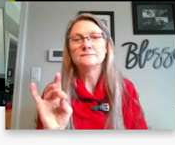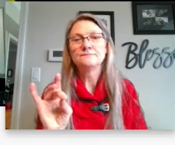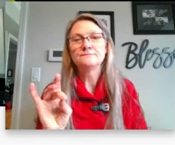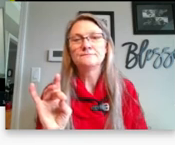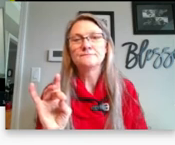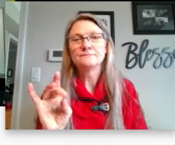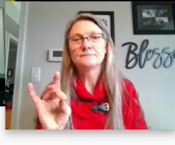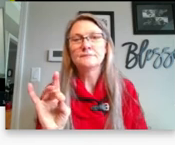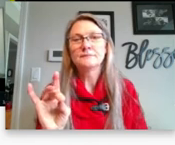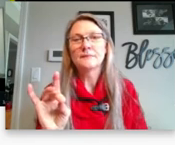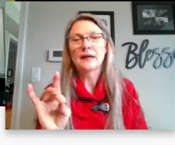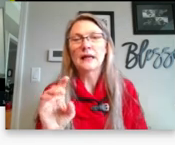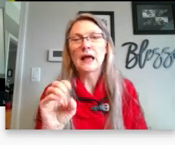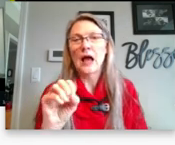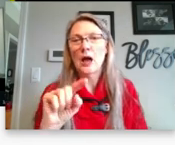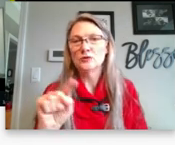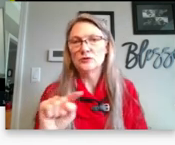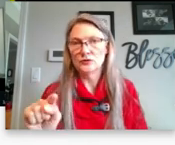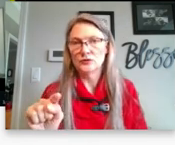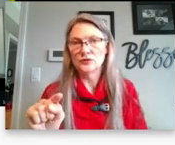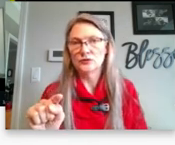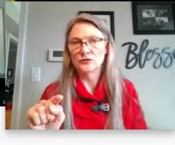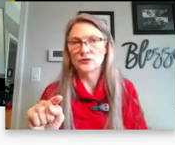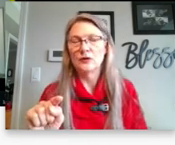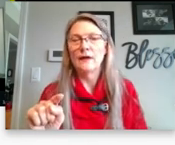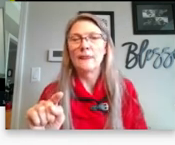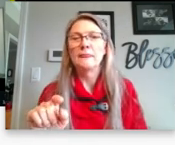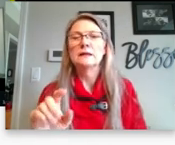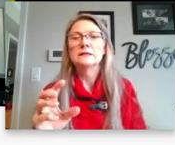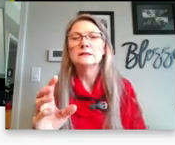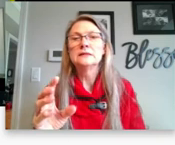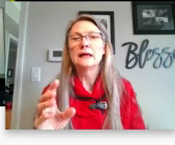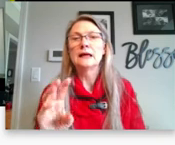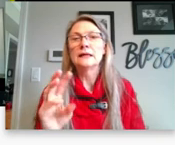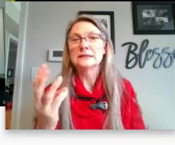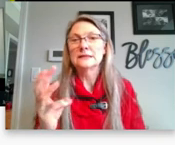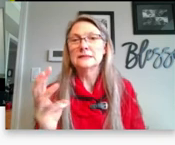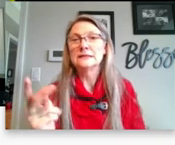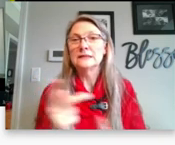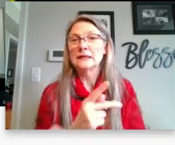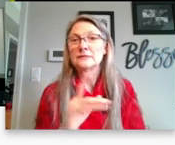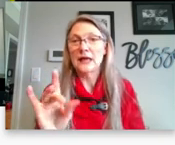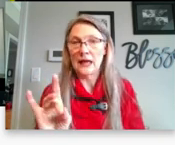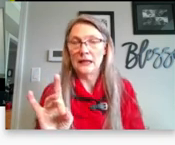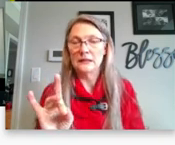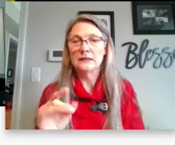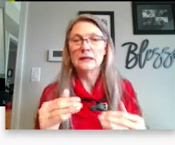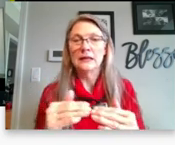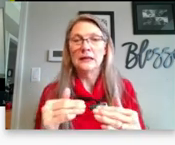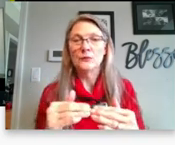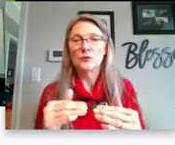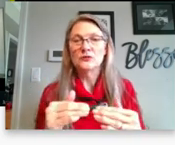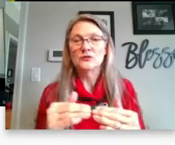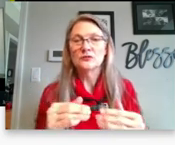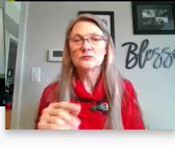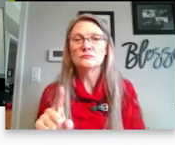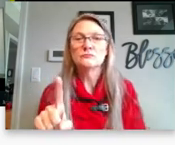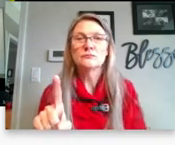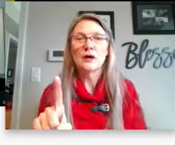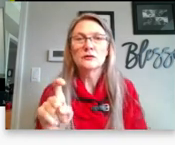those 8 fluid ounces, because I'm going to have 8 fluid ounces 16 times, right? So if I do that, I might need to go off to the side